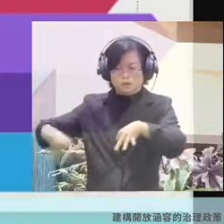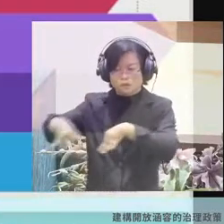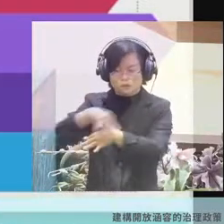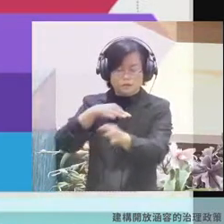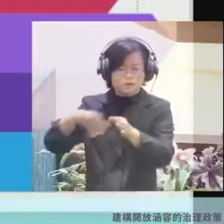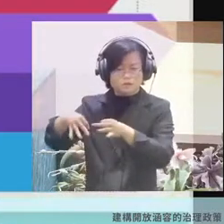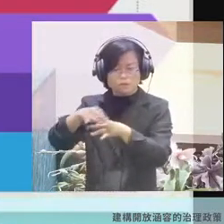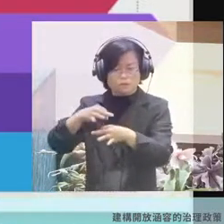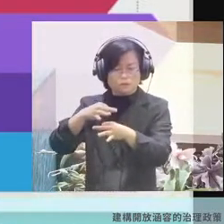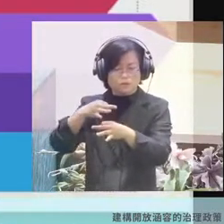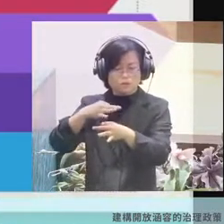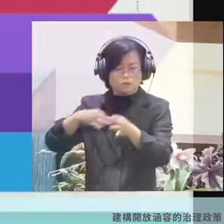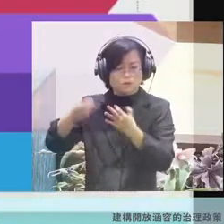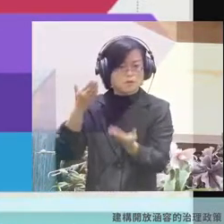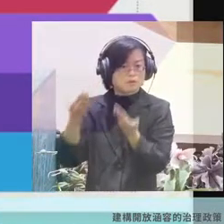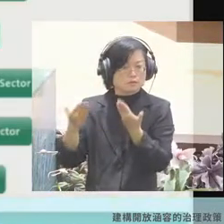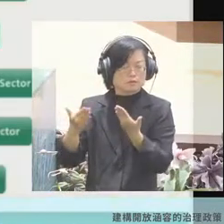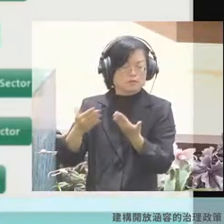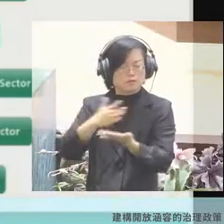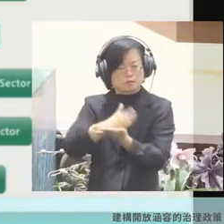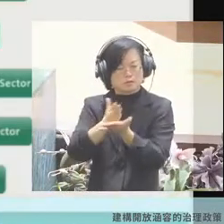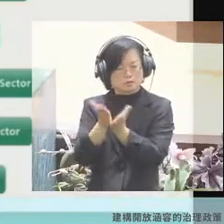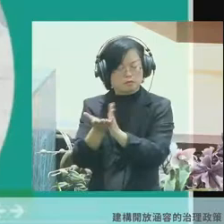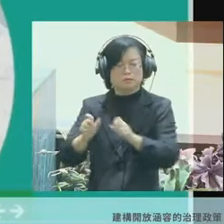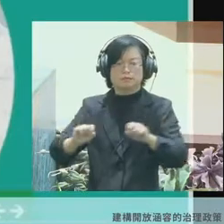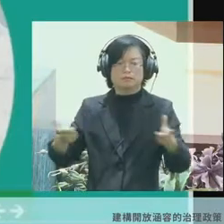marginalized communities, environment, and so on.